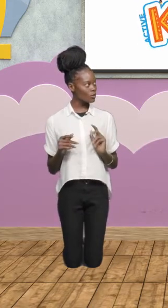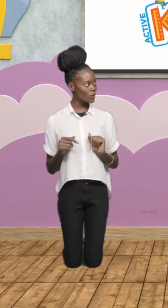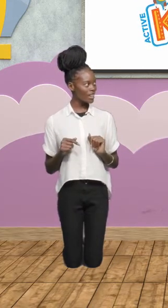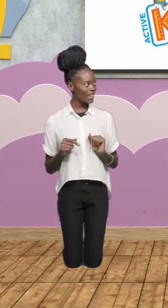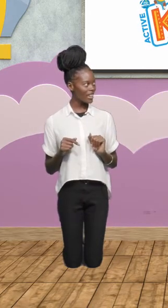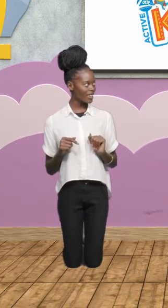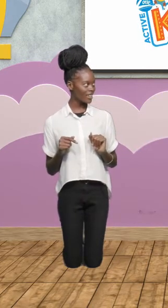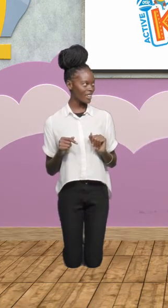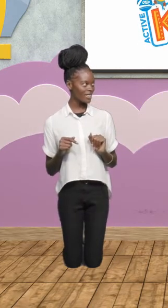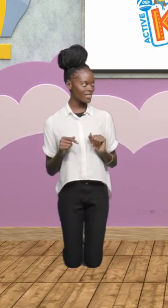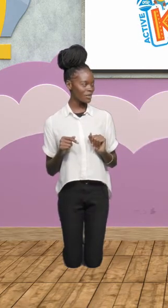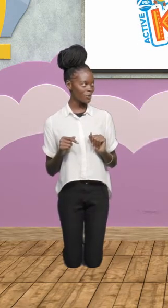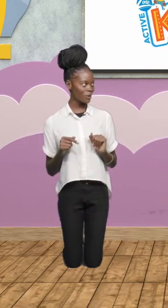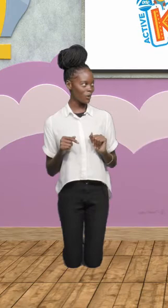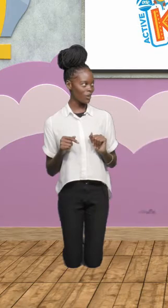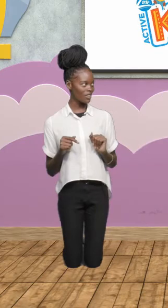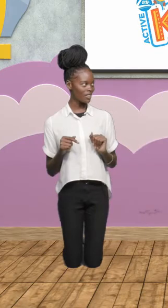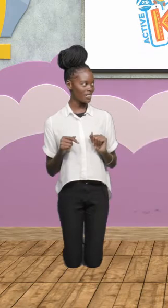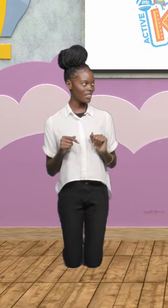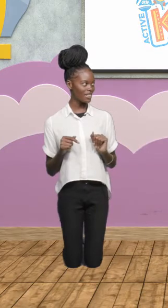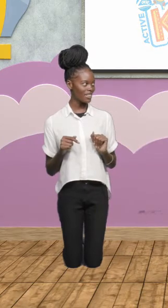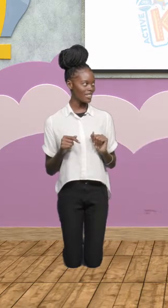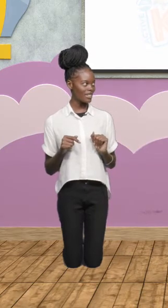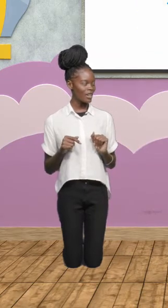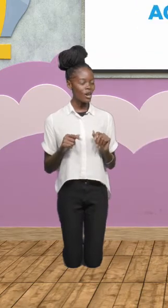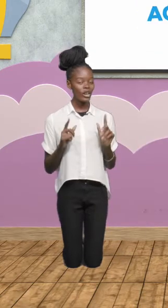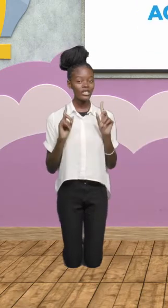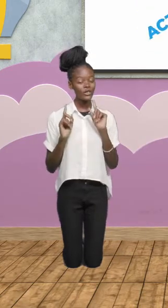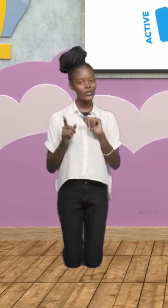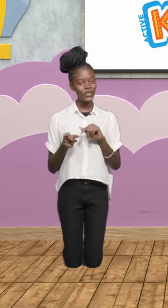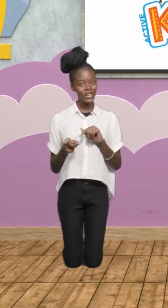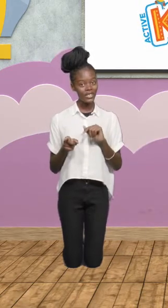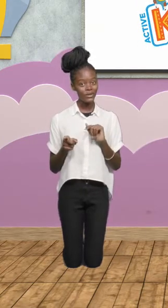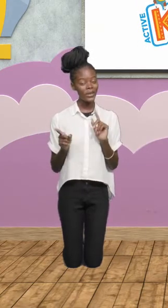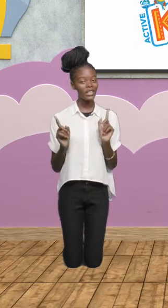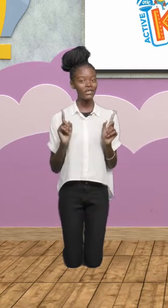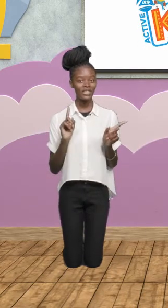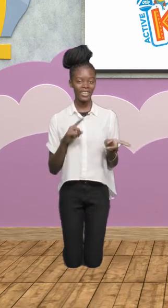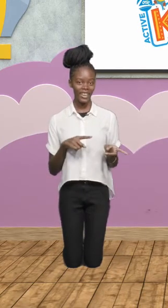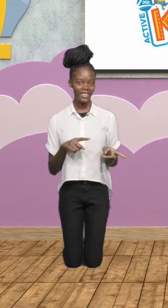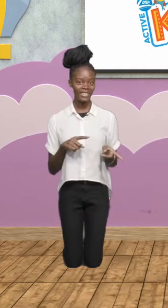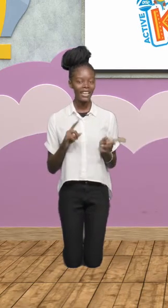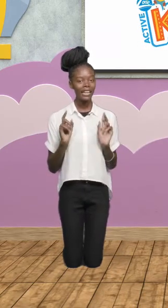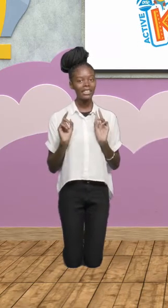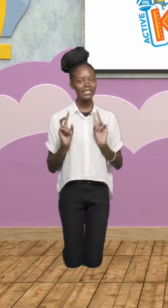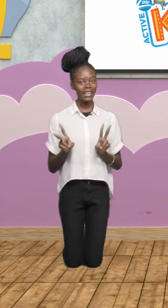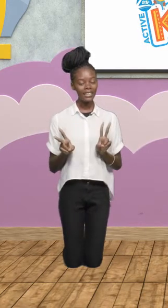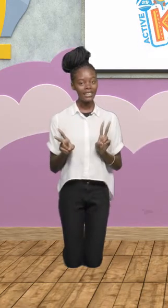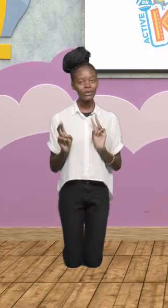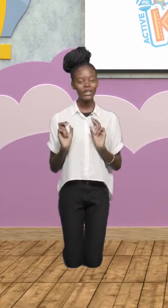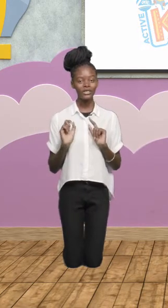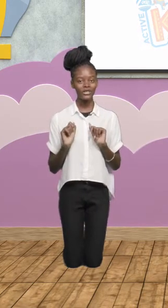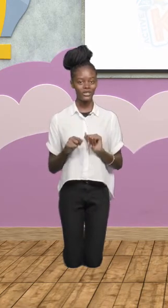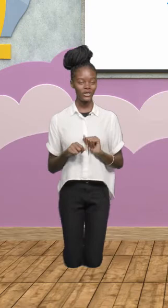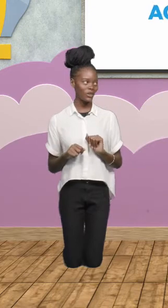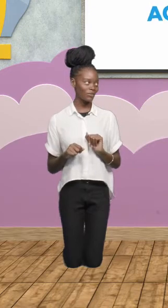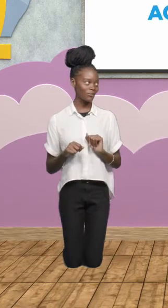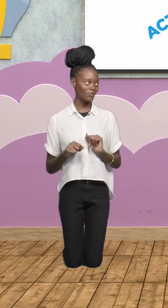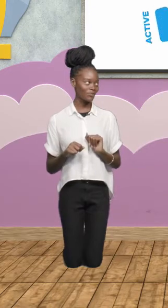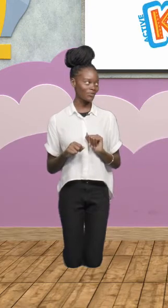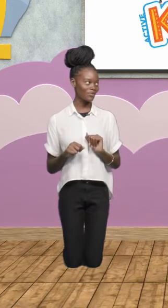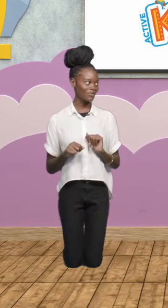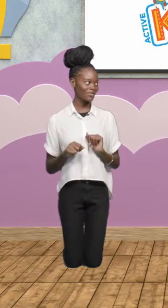should walk like a cat or a dog? I think that's a good idea. Okay, so first we can do the cat, and then secondly we can do the